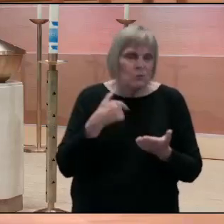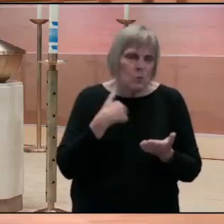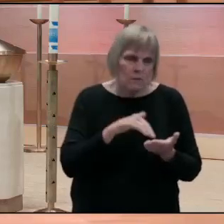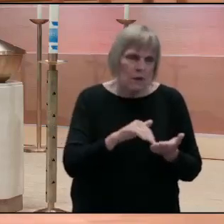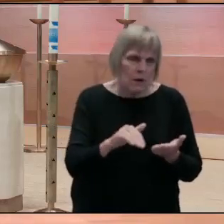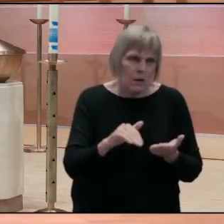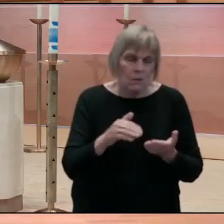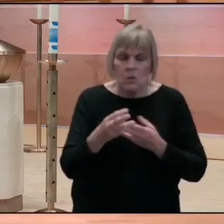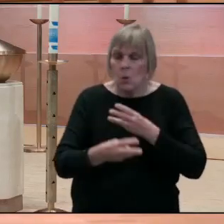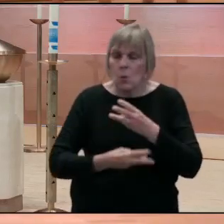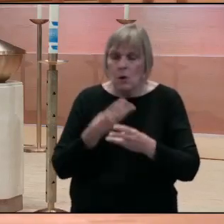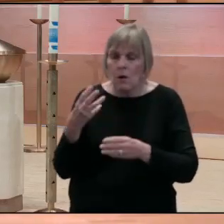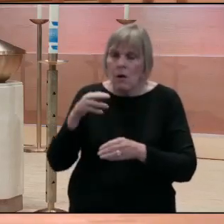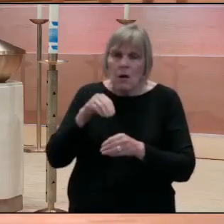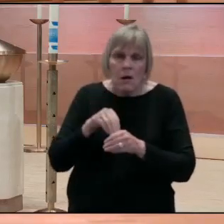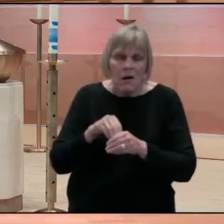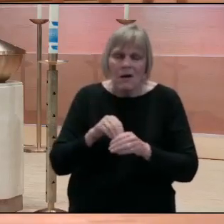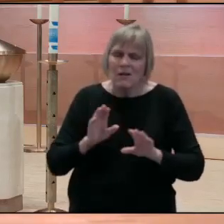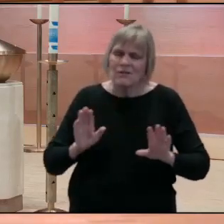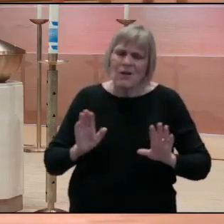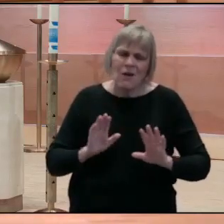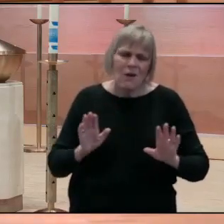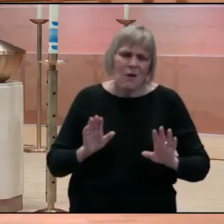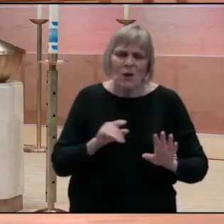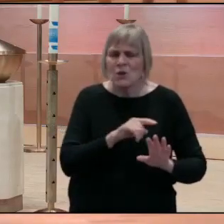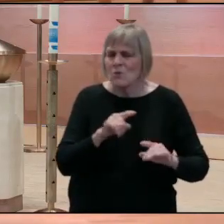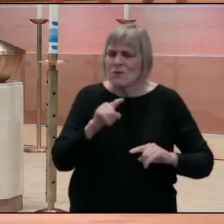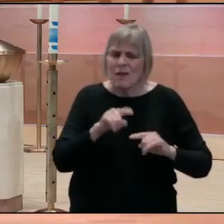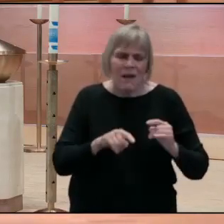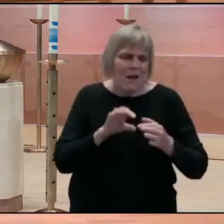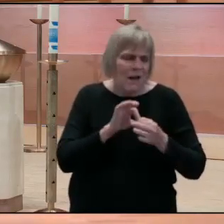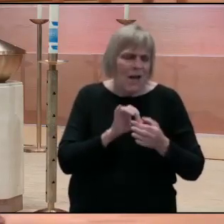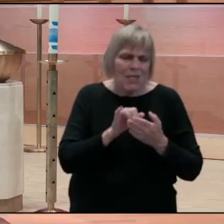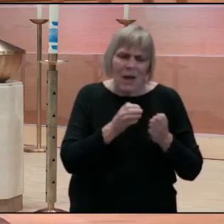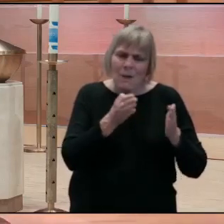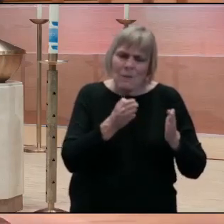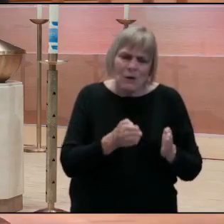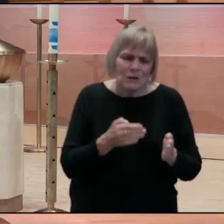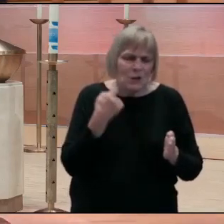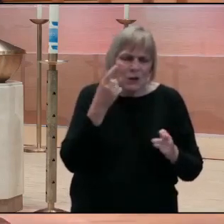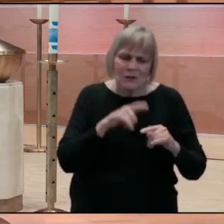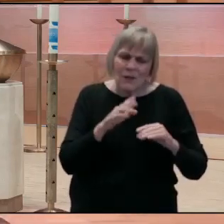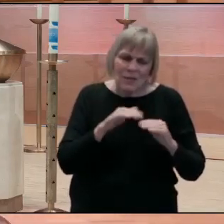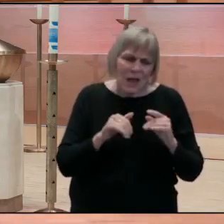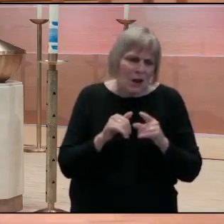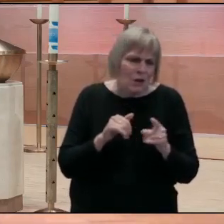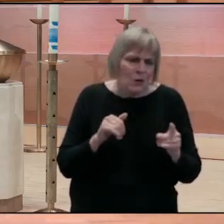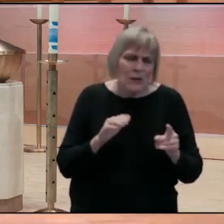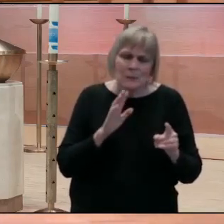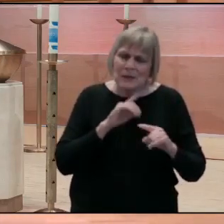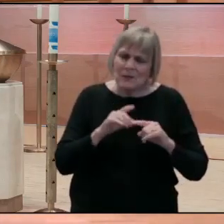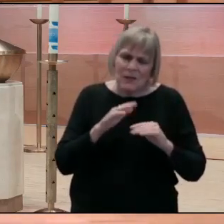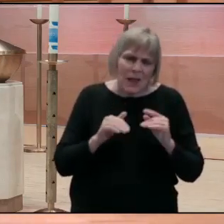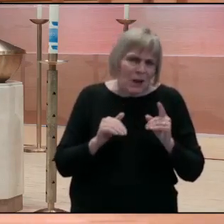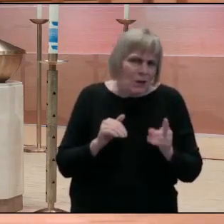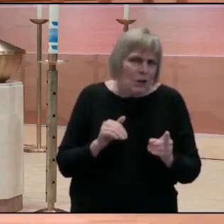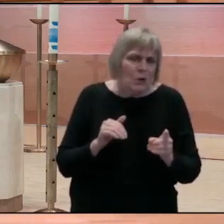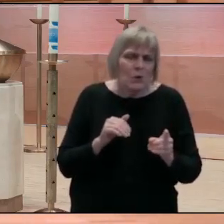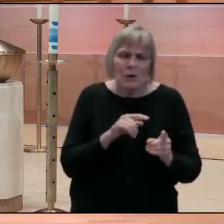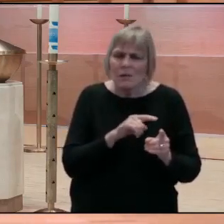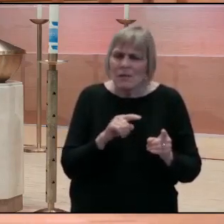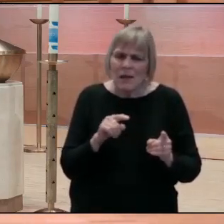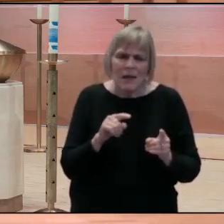forgives. And when the world steps in and says, no, no, no, you can't associate with that person because they look differently than you, they speak differently than you,